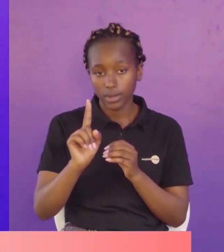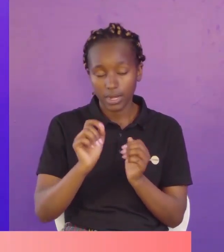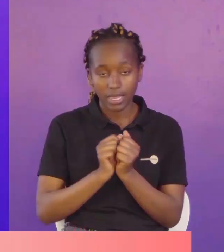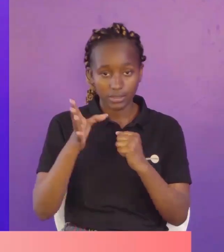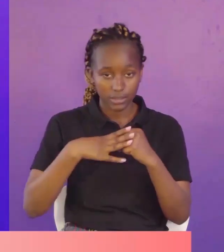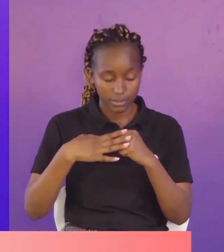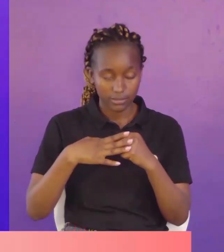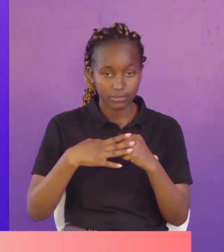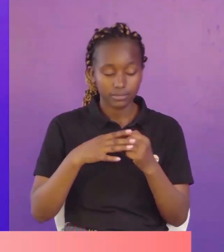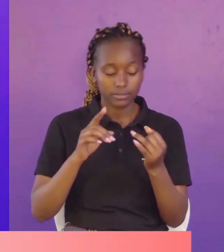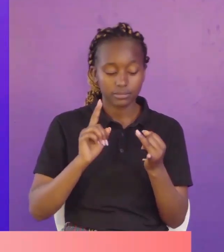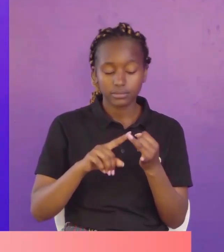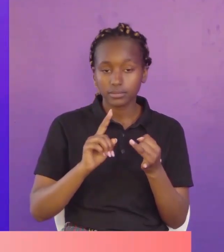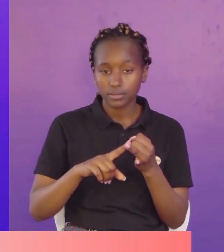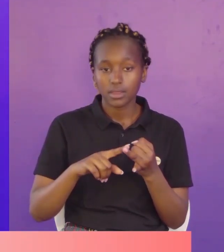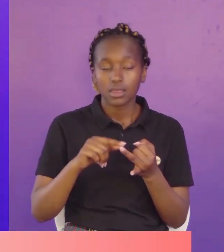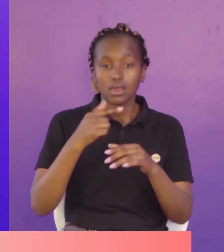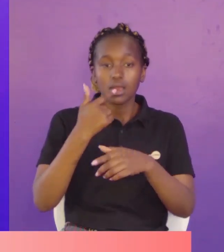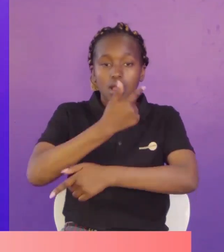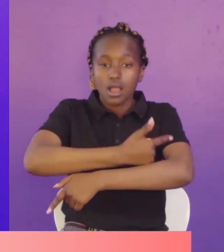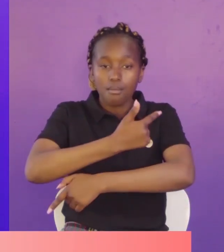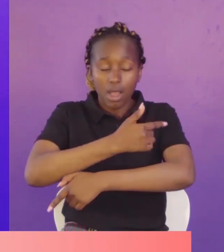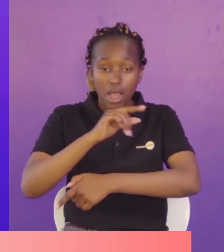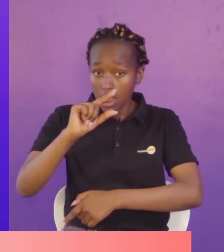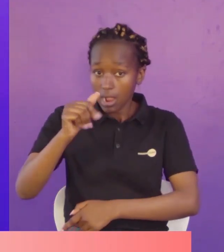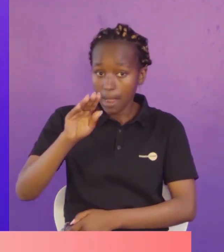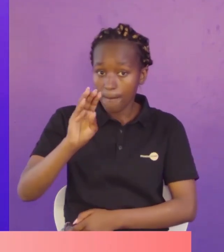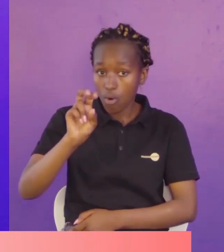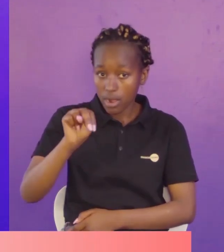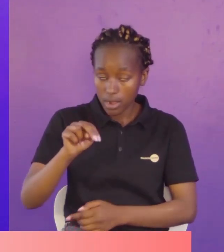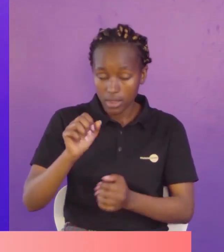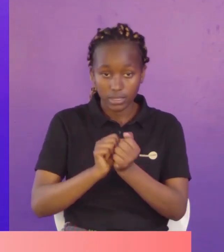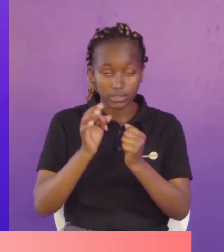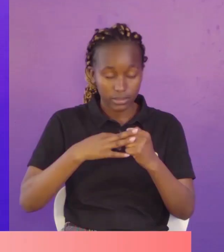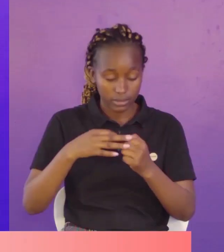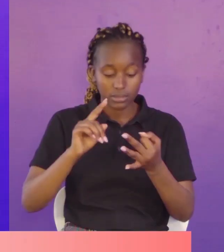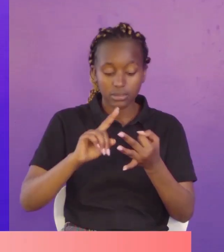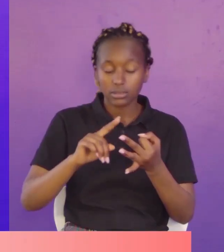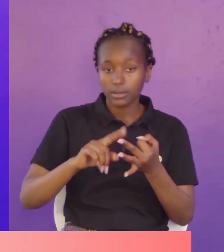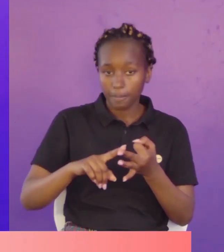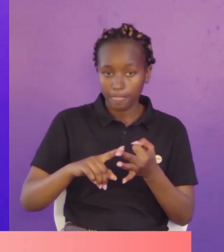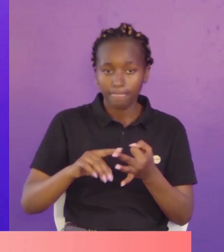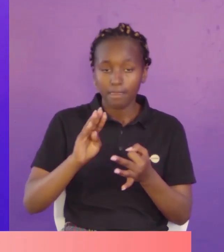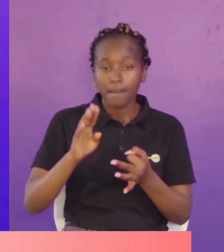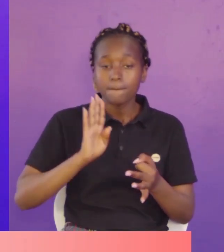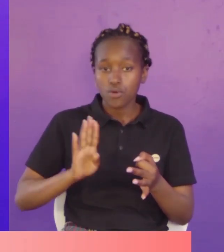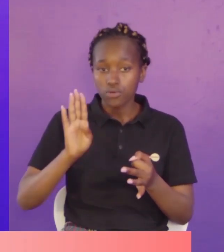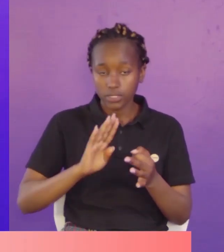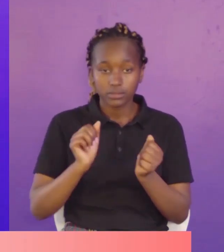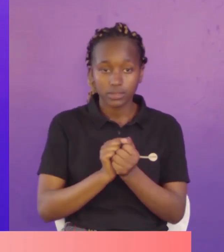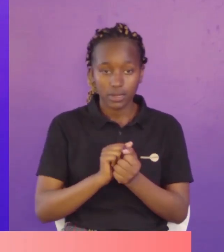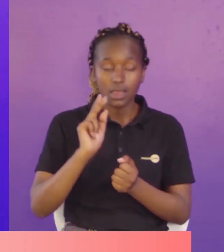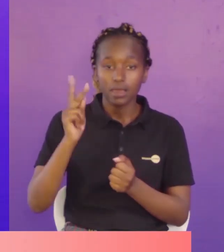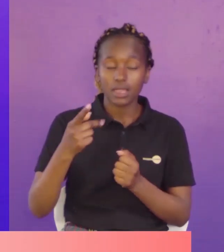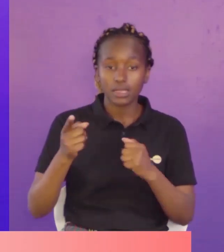19 points. And then we have Gabon, who have 18 points. Burundi have 10 points. Gambia have 7. Kenya has